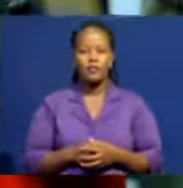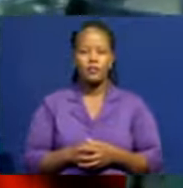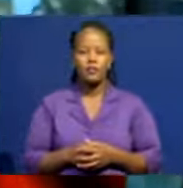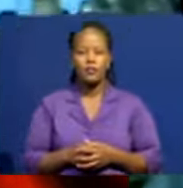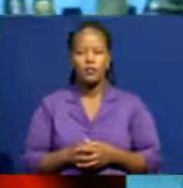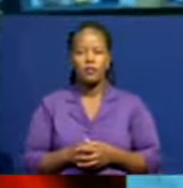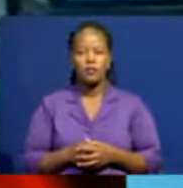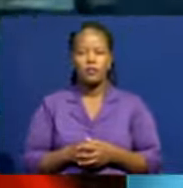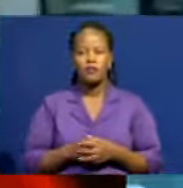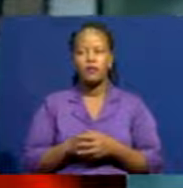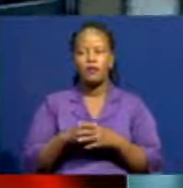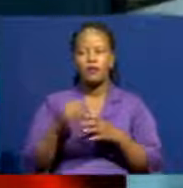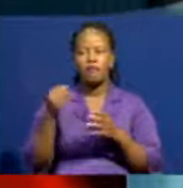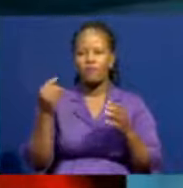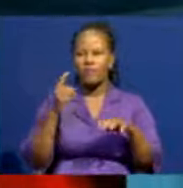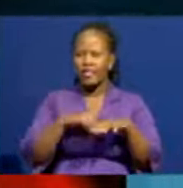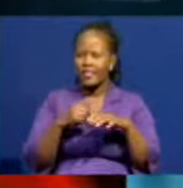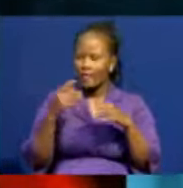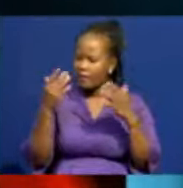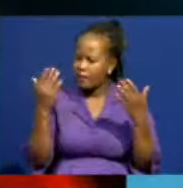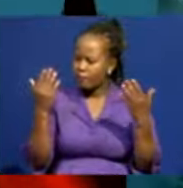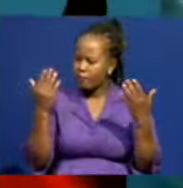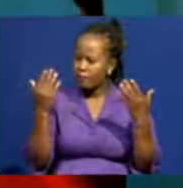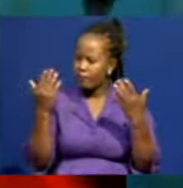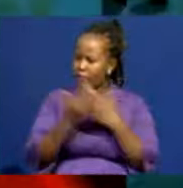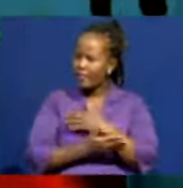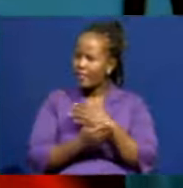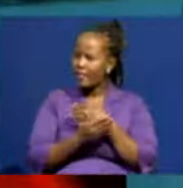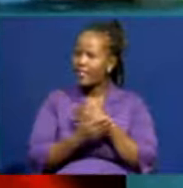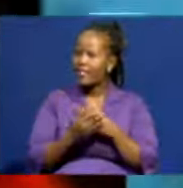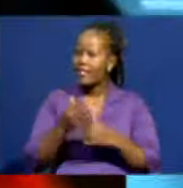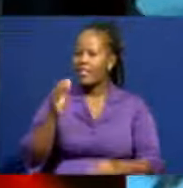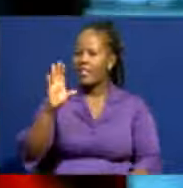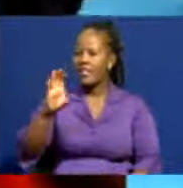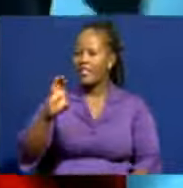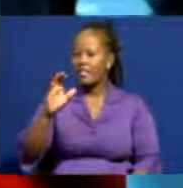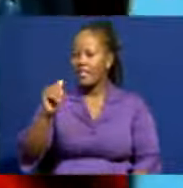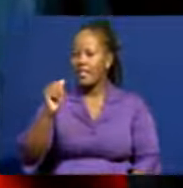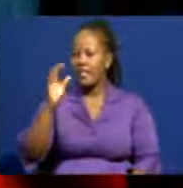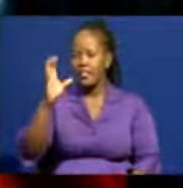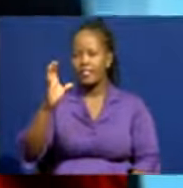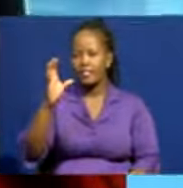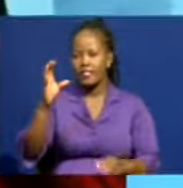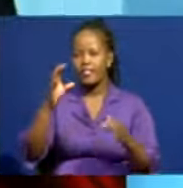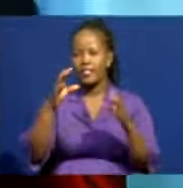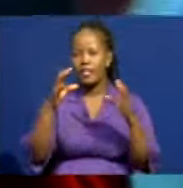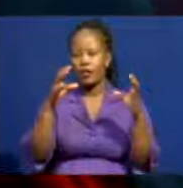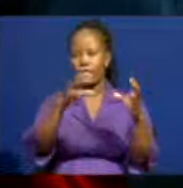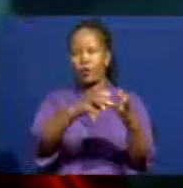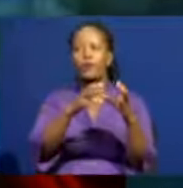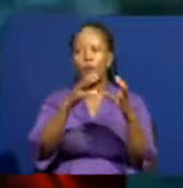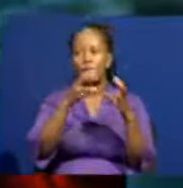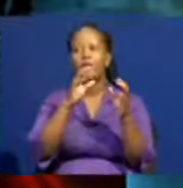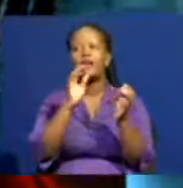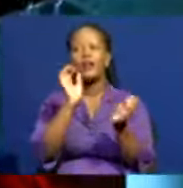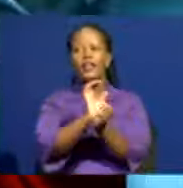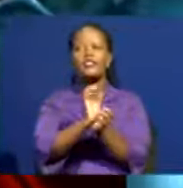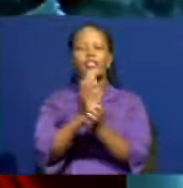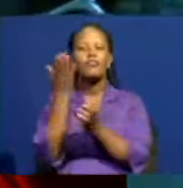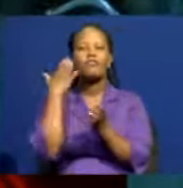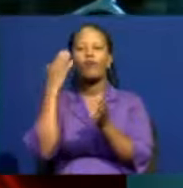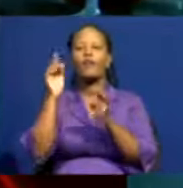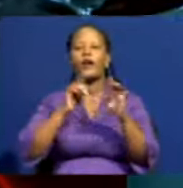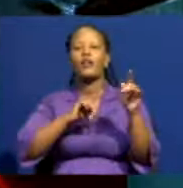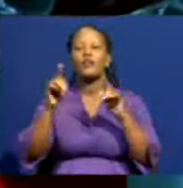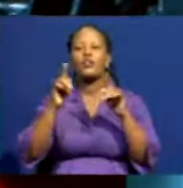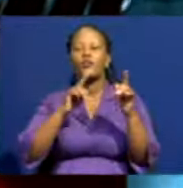In the wee hours of the night, detectives from the Ethics and Anti-Corruption Commission, EACC, arrested former Tourism Cabinet